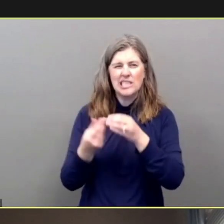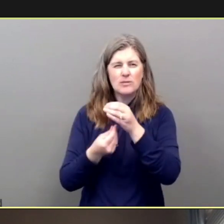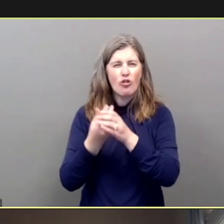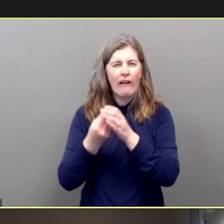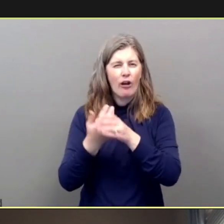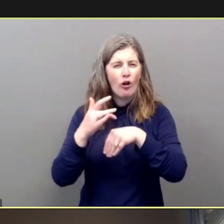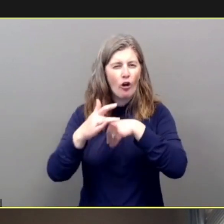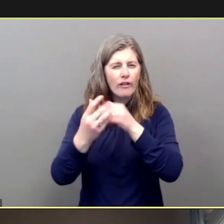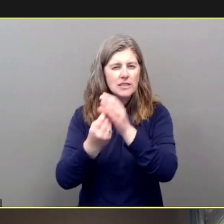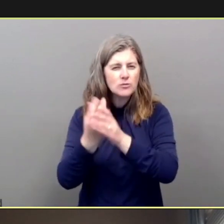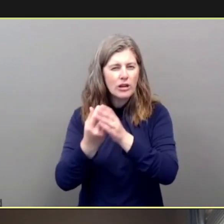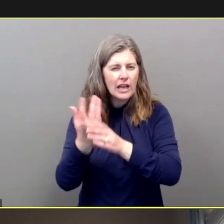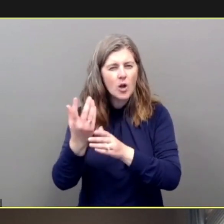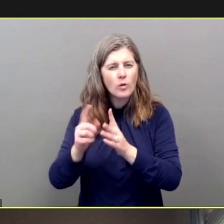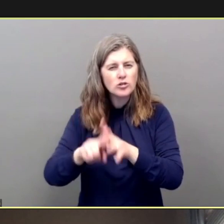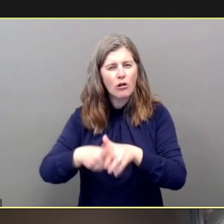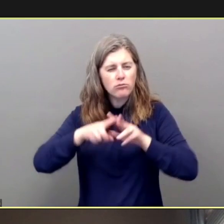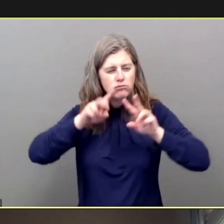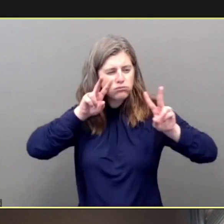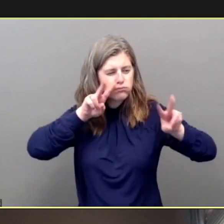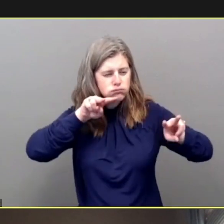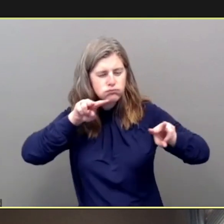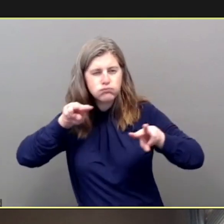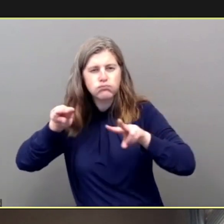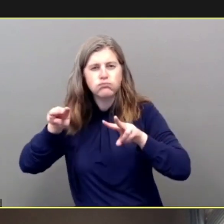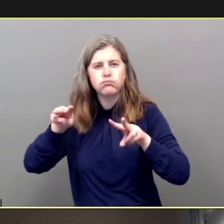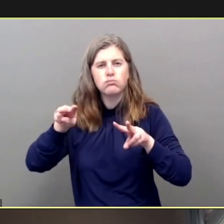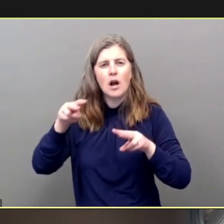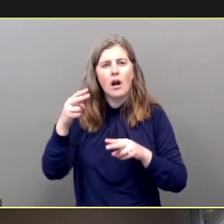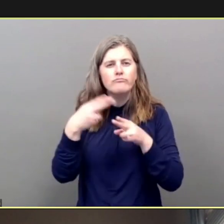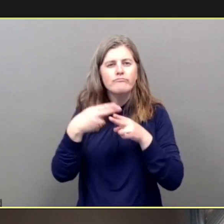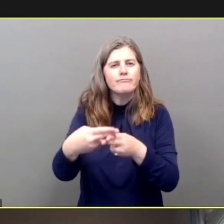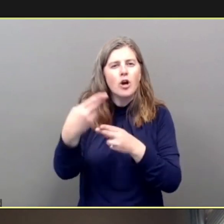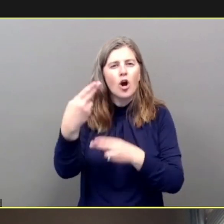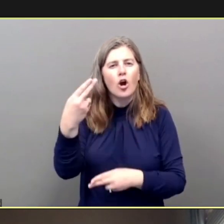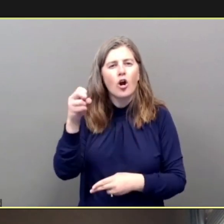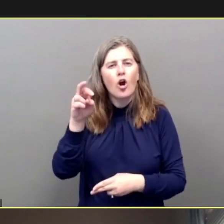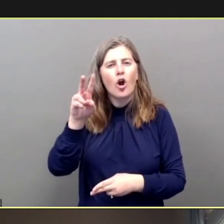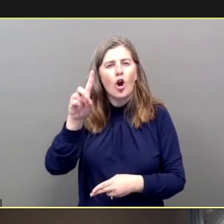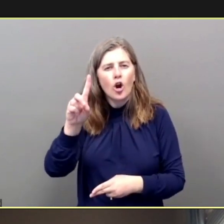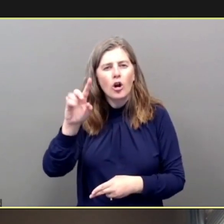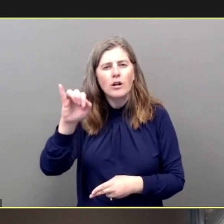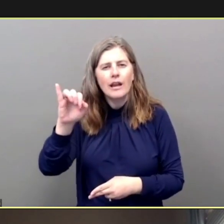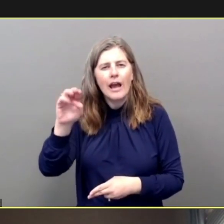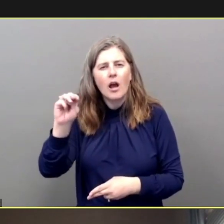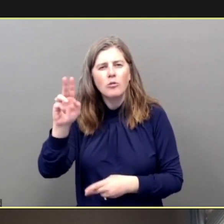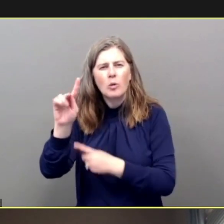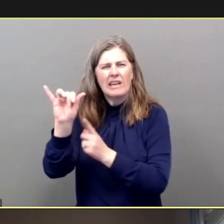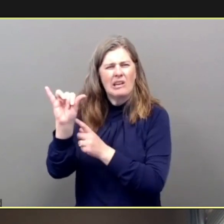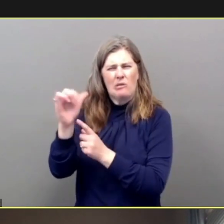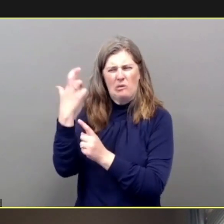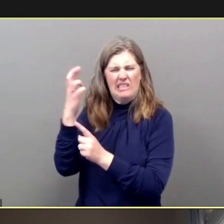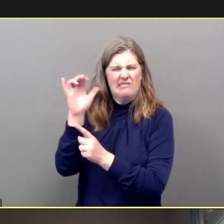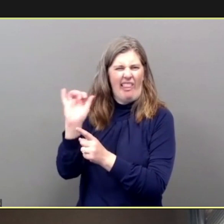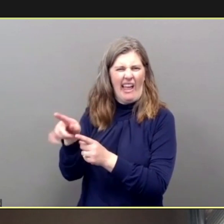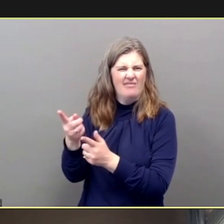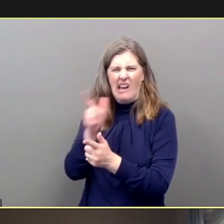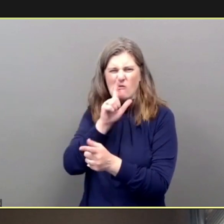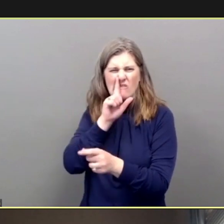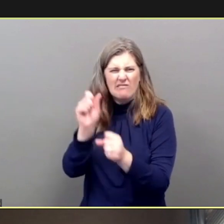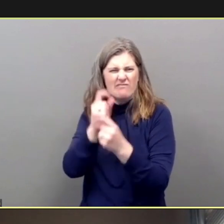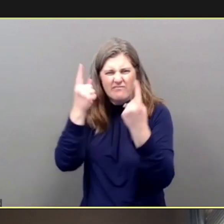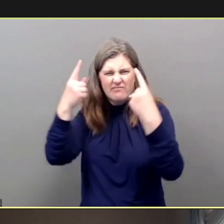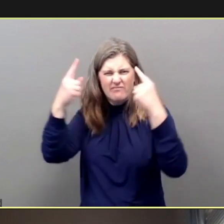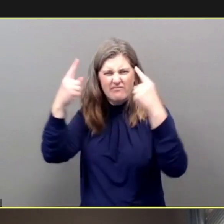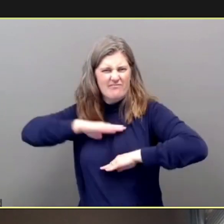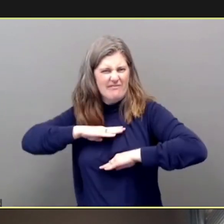spring, we started looking at herd immunity before we realized that wasn't really going to be a thing that would be achieved